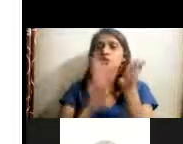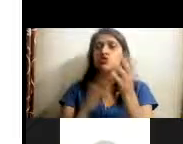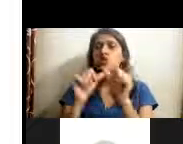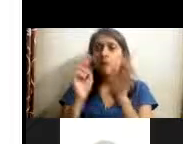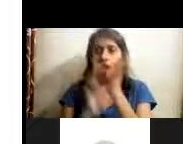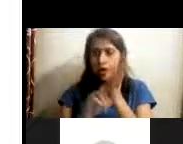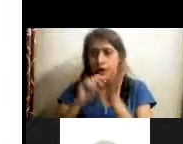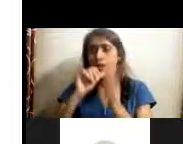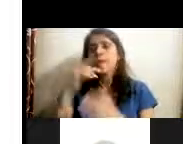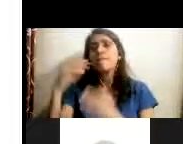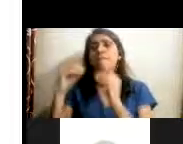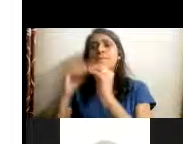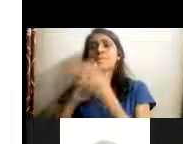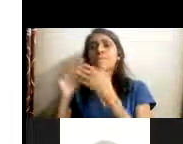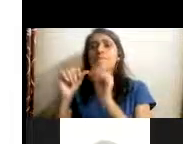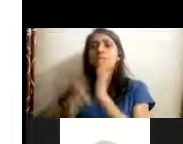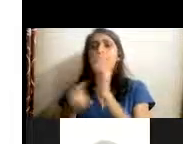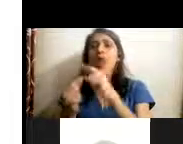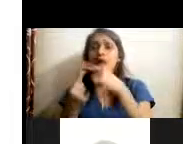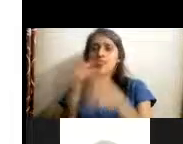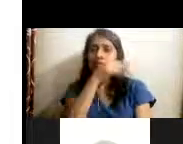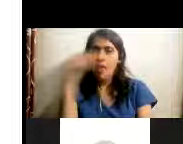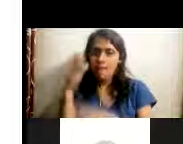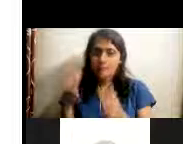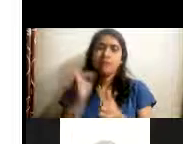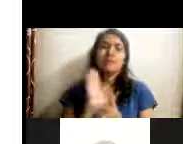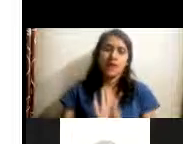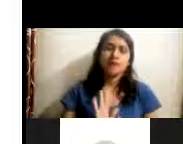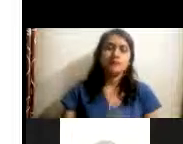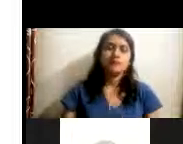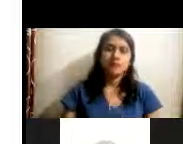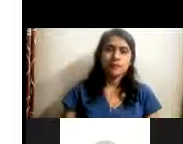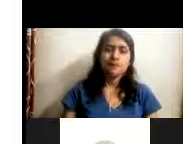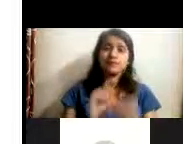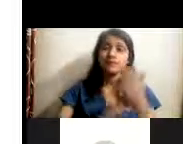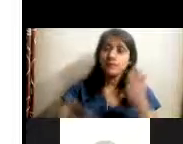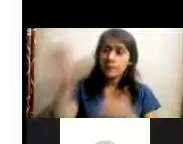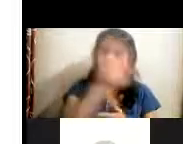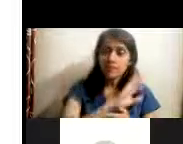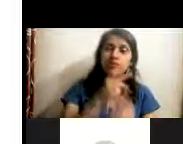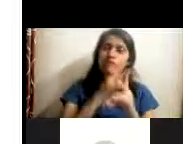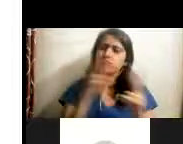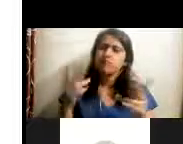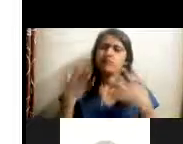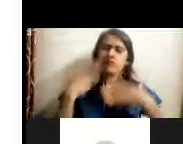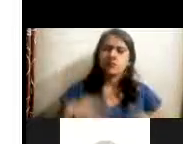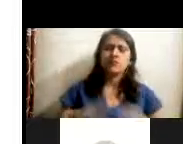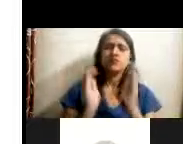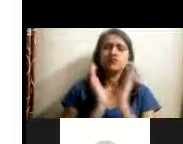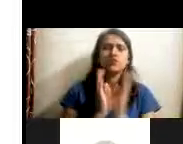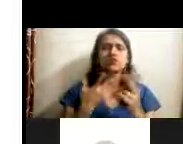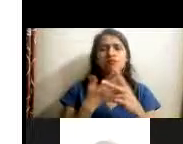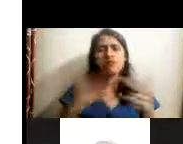central government medical colleges. We have the National Health Mission and the National Health Institutes and tertiary